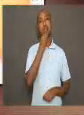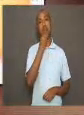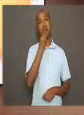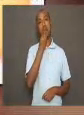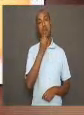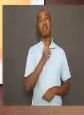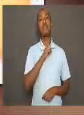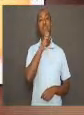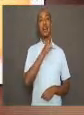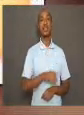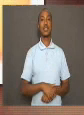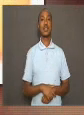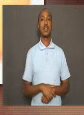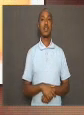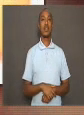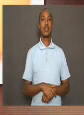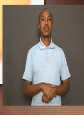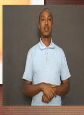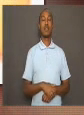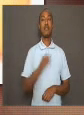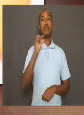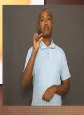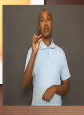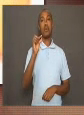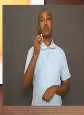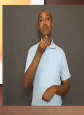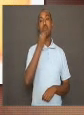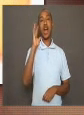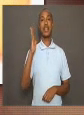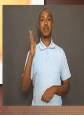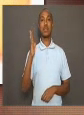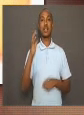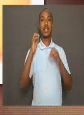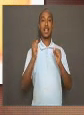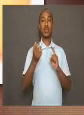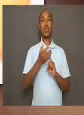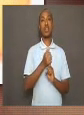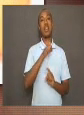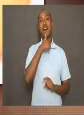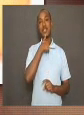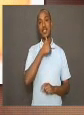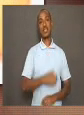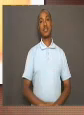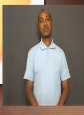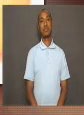In fact, there are quite a few food items that contain